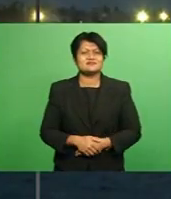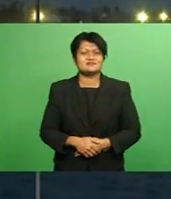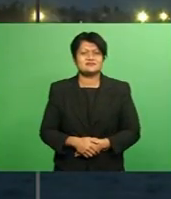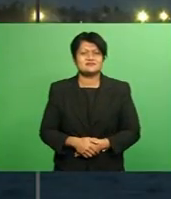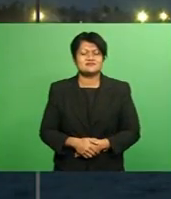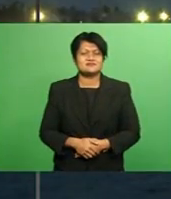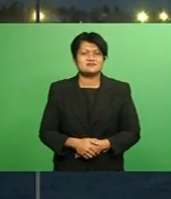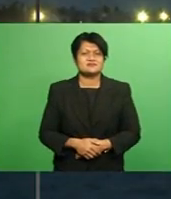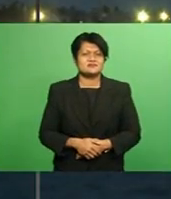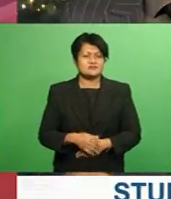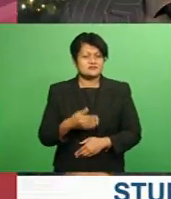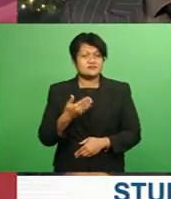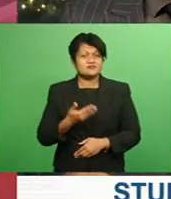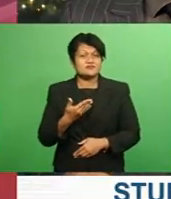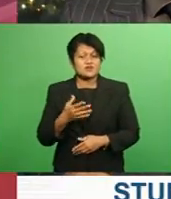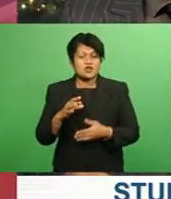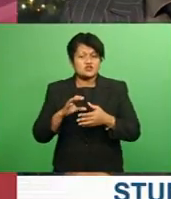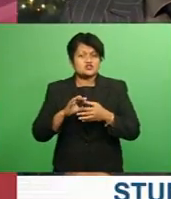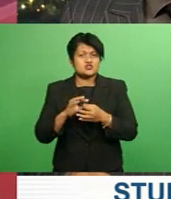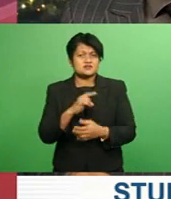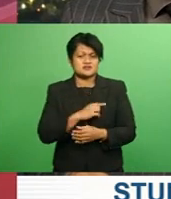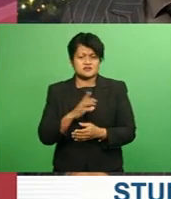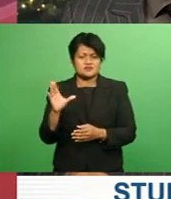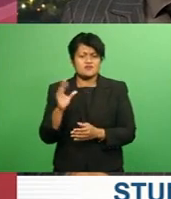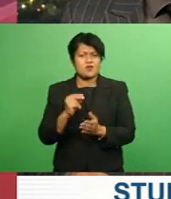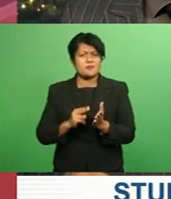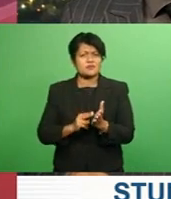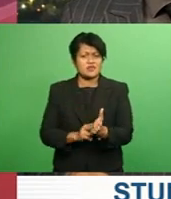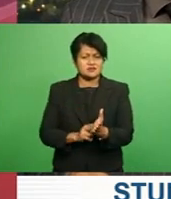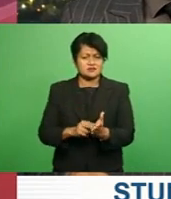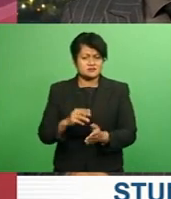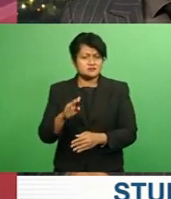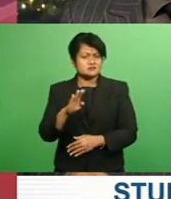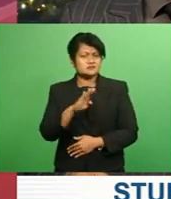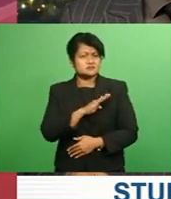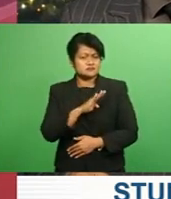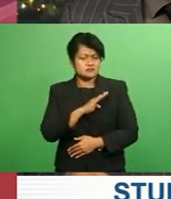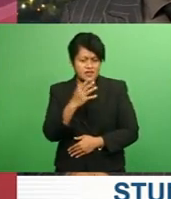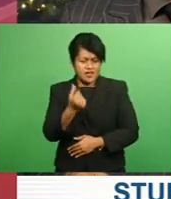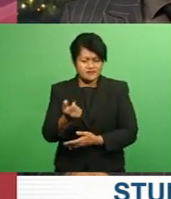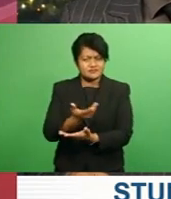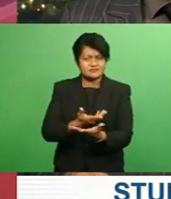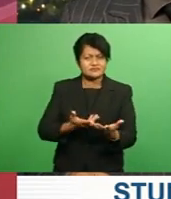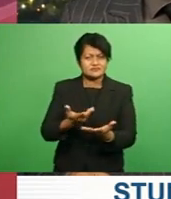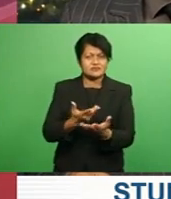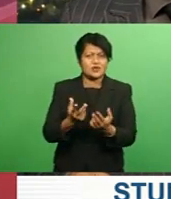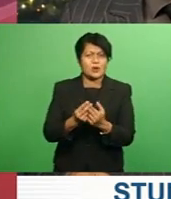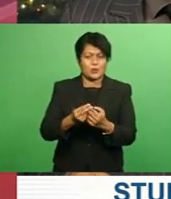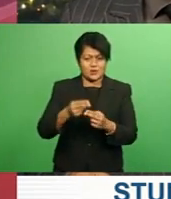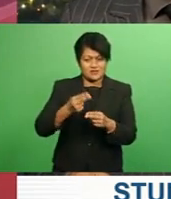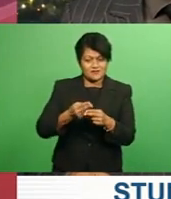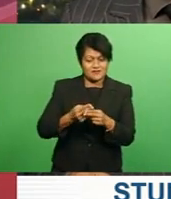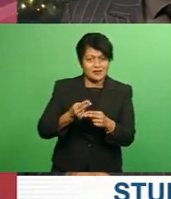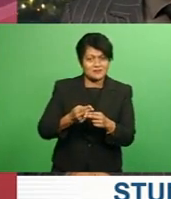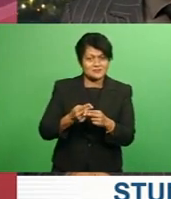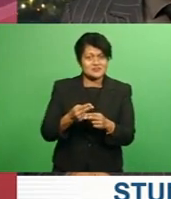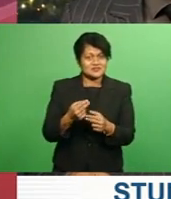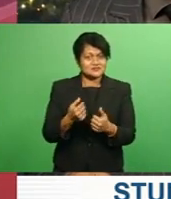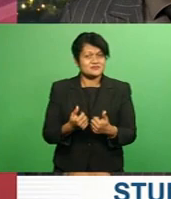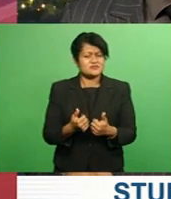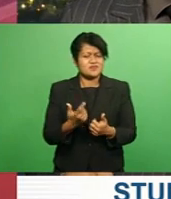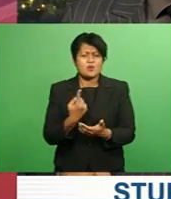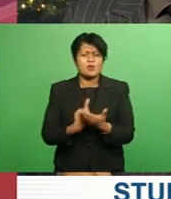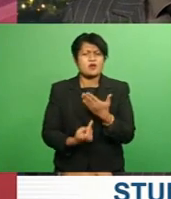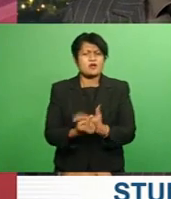Felipe joins us live from Nandi. Felipe, the Prime Minister held a Talanoa session with farmers as well. What were some of the issues